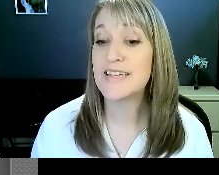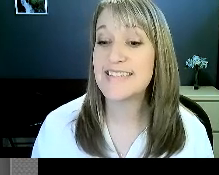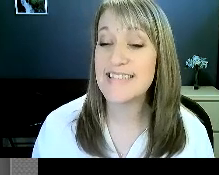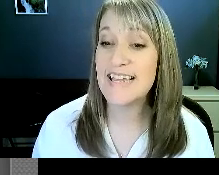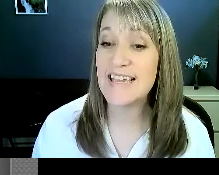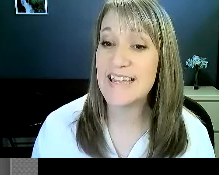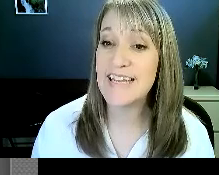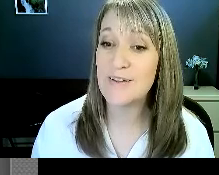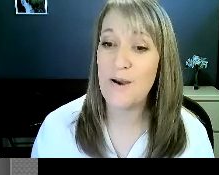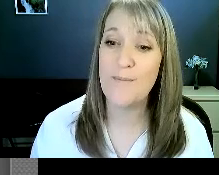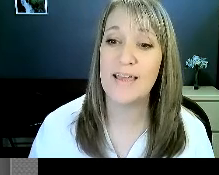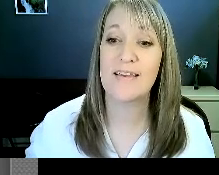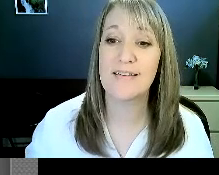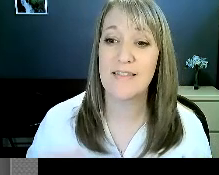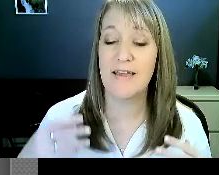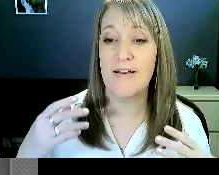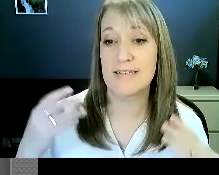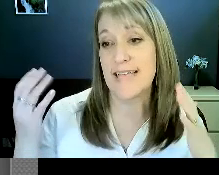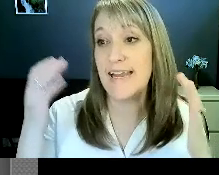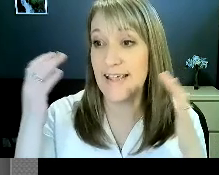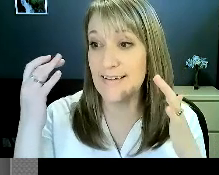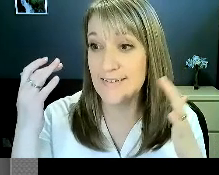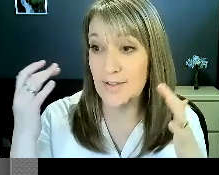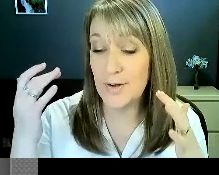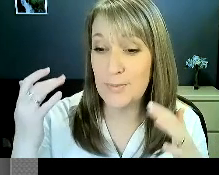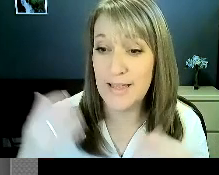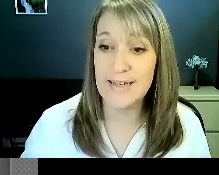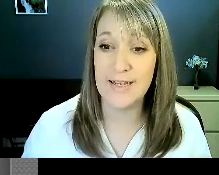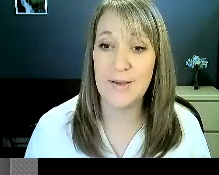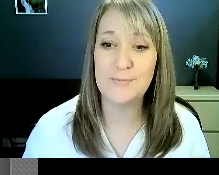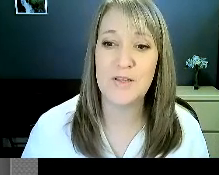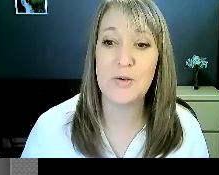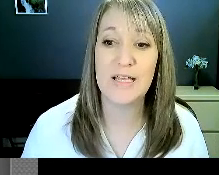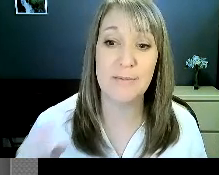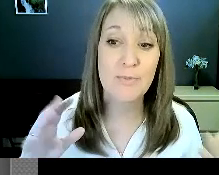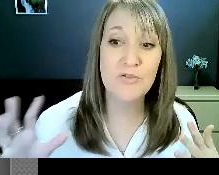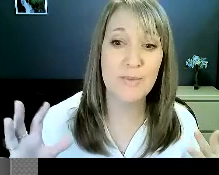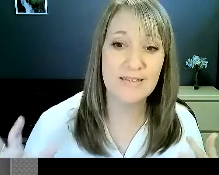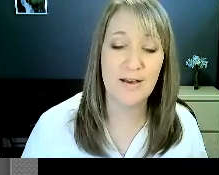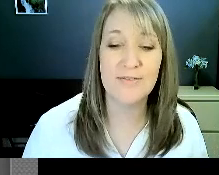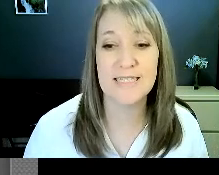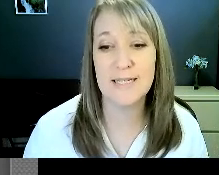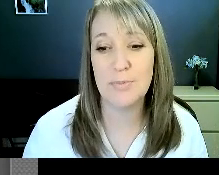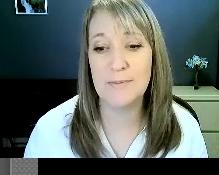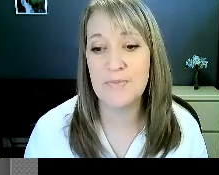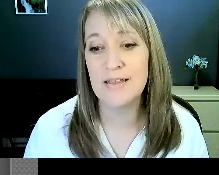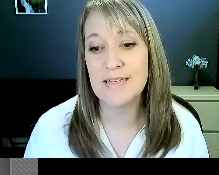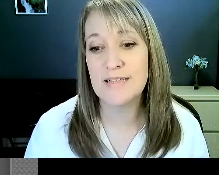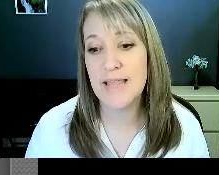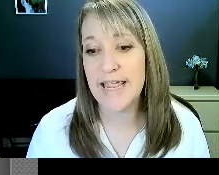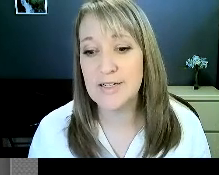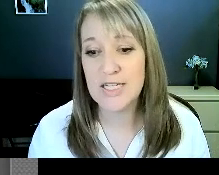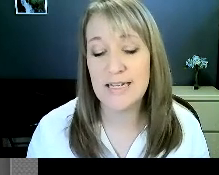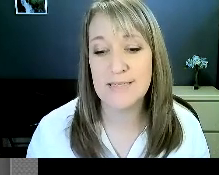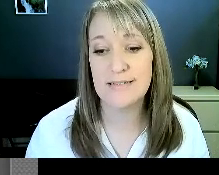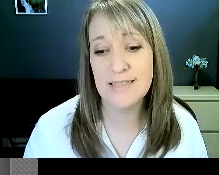So you can see in the comic, they are signing a little bit, you don't get the movement obviously, but some